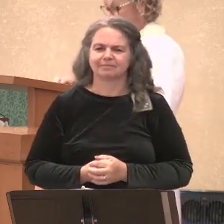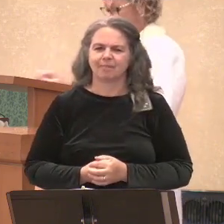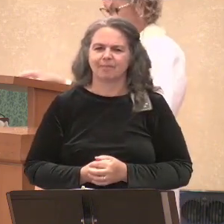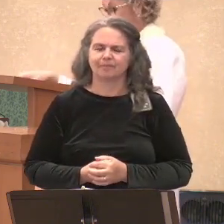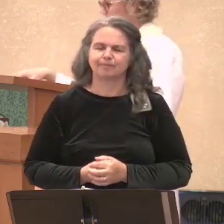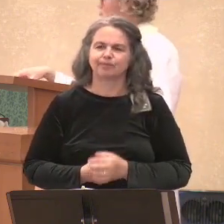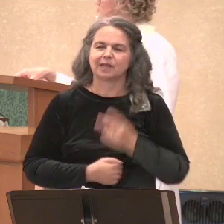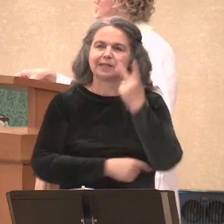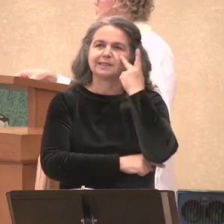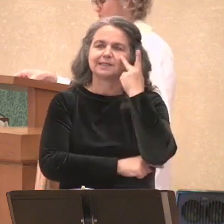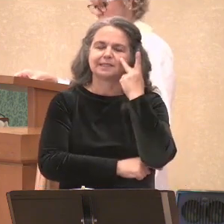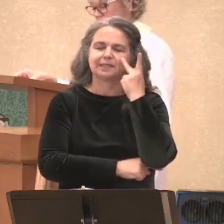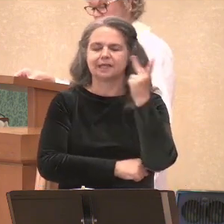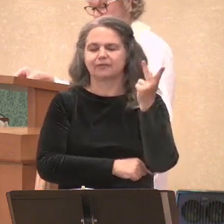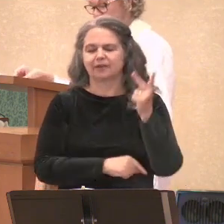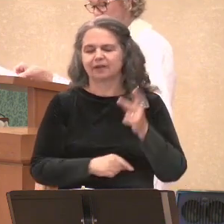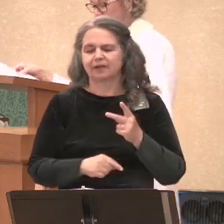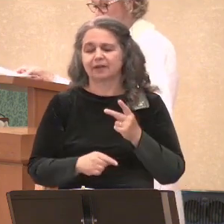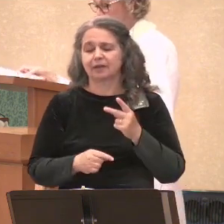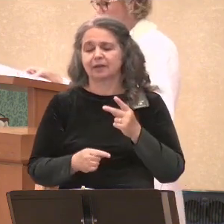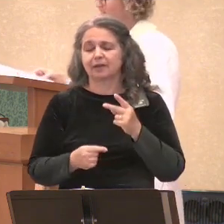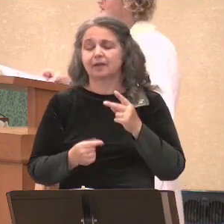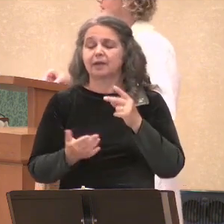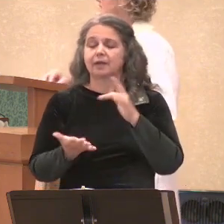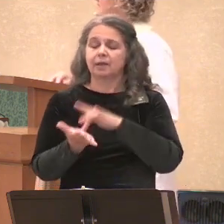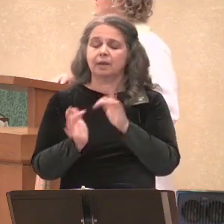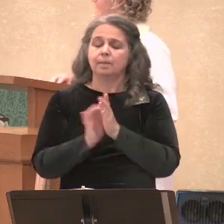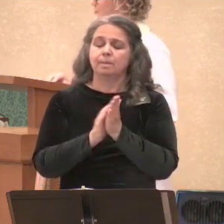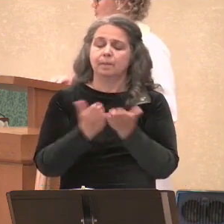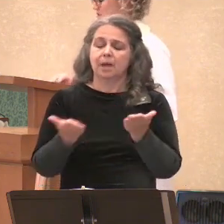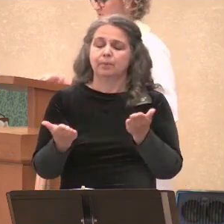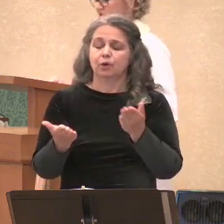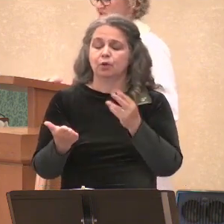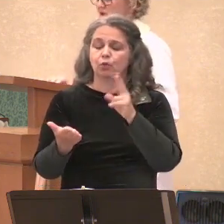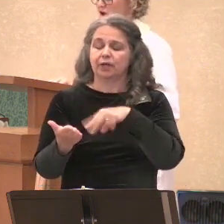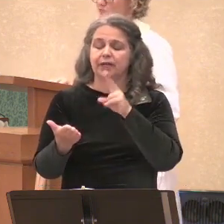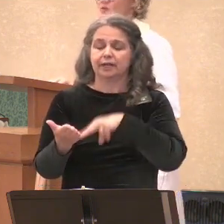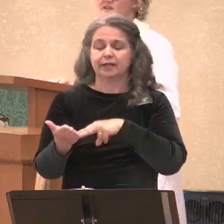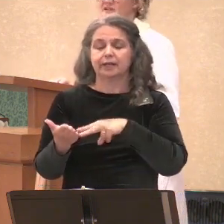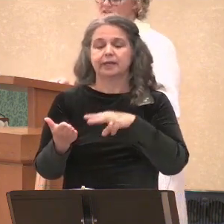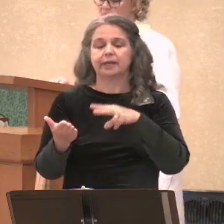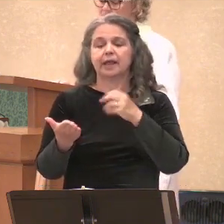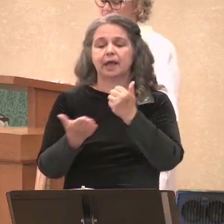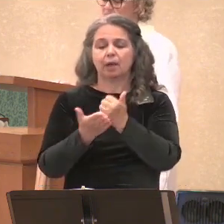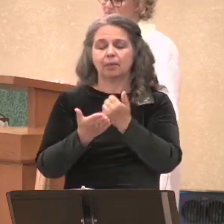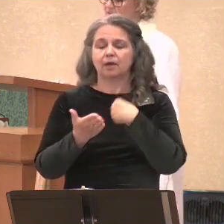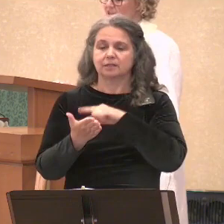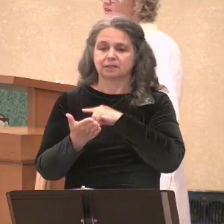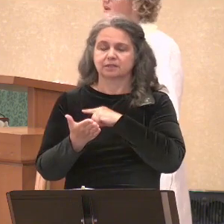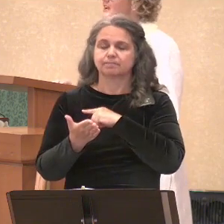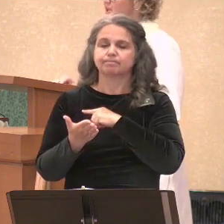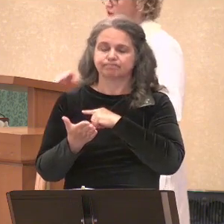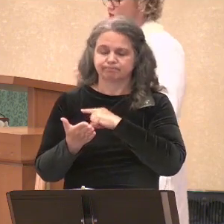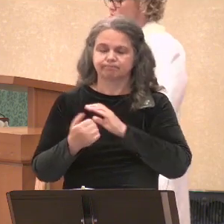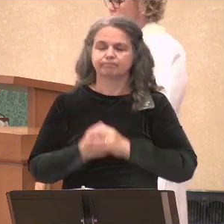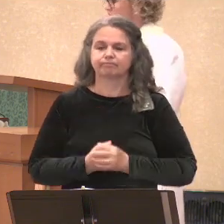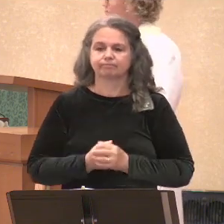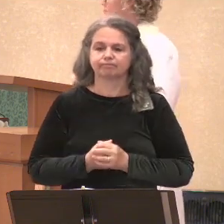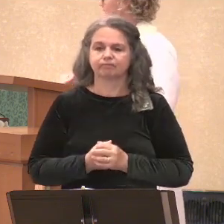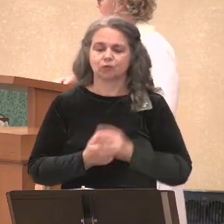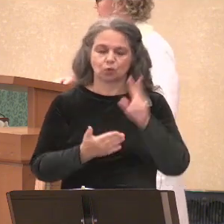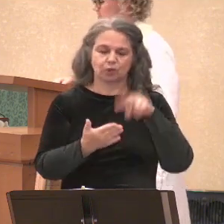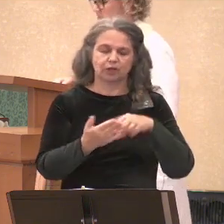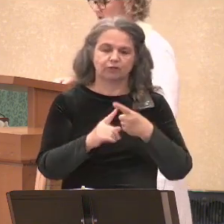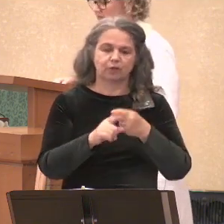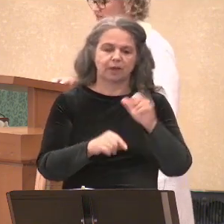Let's see if our scriptures for today can shed any light on the subject of waiting. In our reading